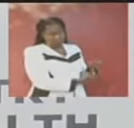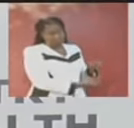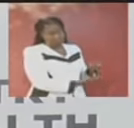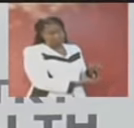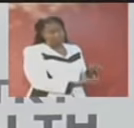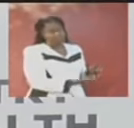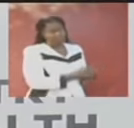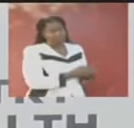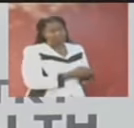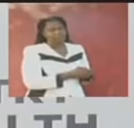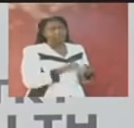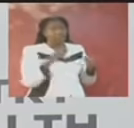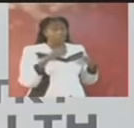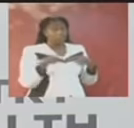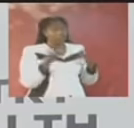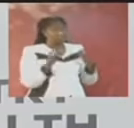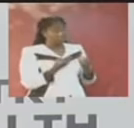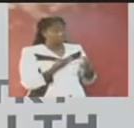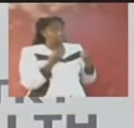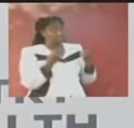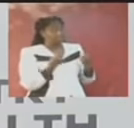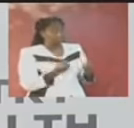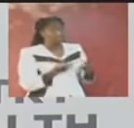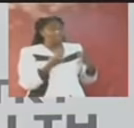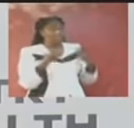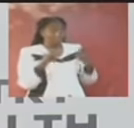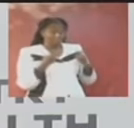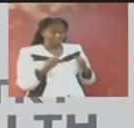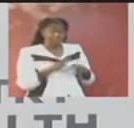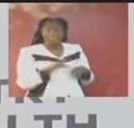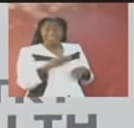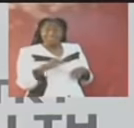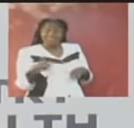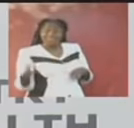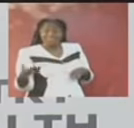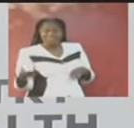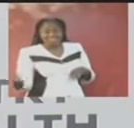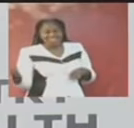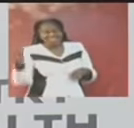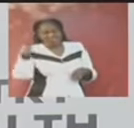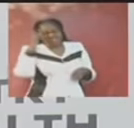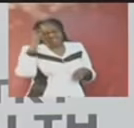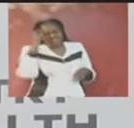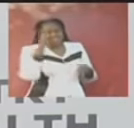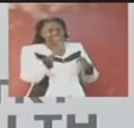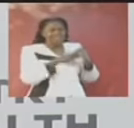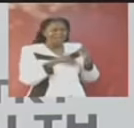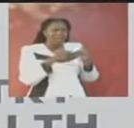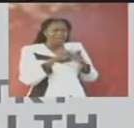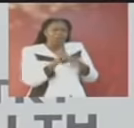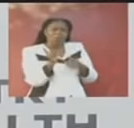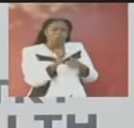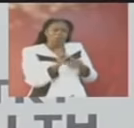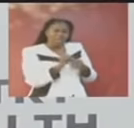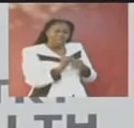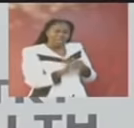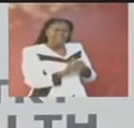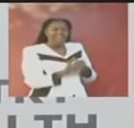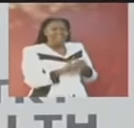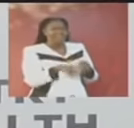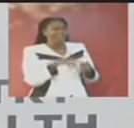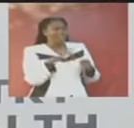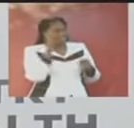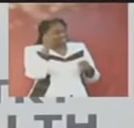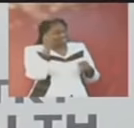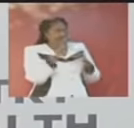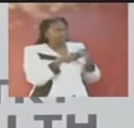that account for the selection of a site in the parallel healthcare system, such as the risk level and assessment